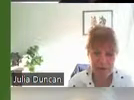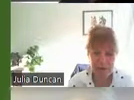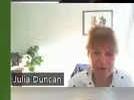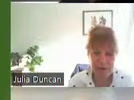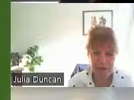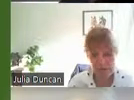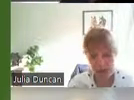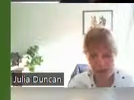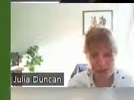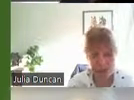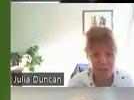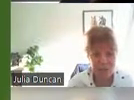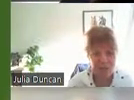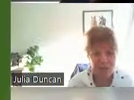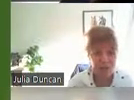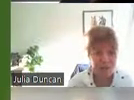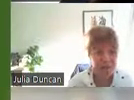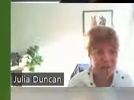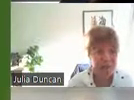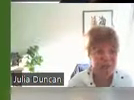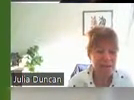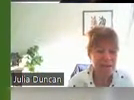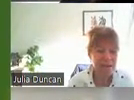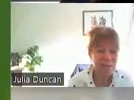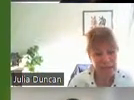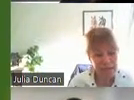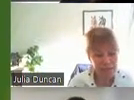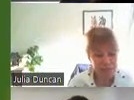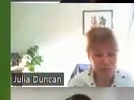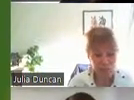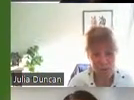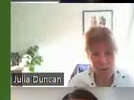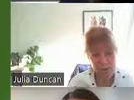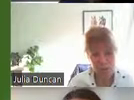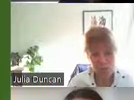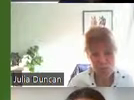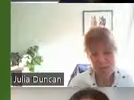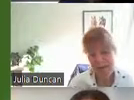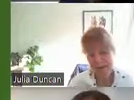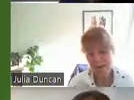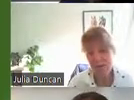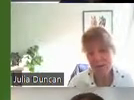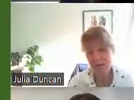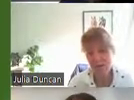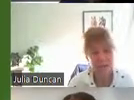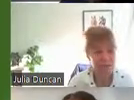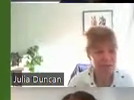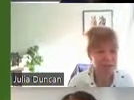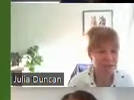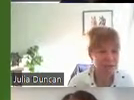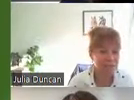common ground between people. So it's kind of bringing people together. Provide transport, it's going to be an issue. Work out how you can